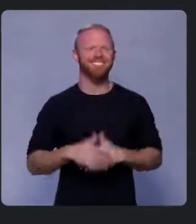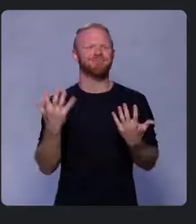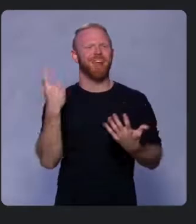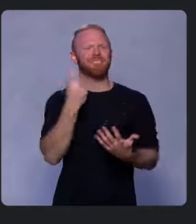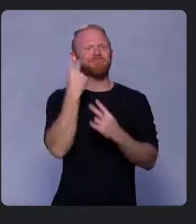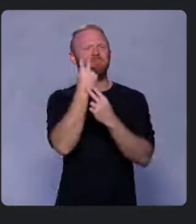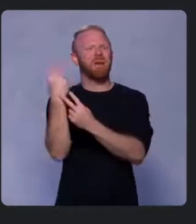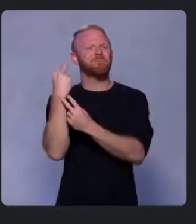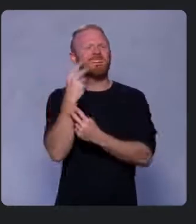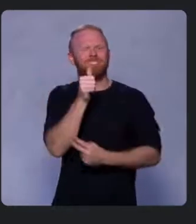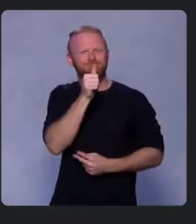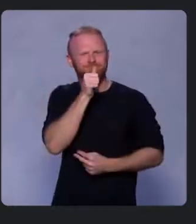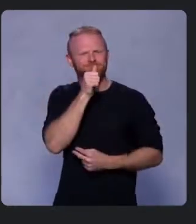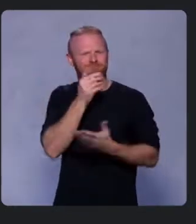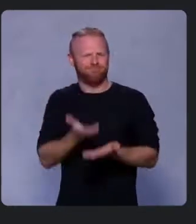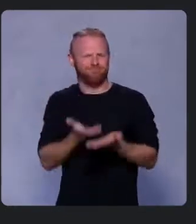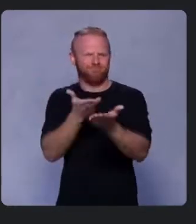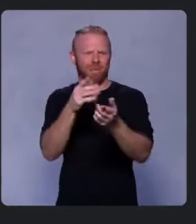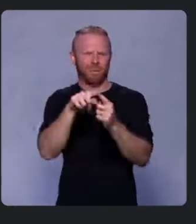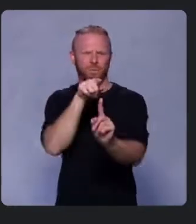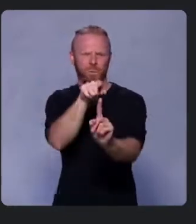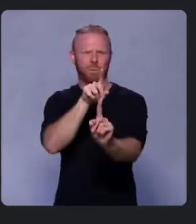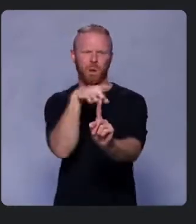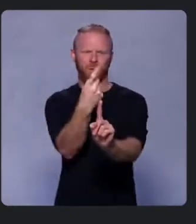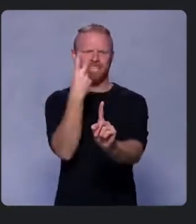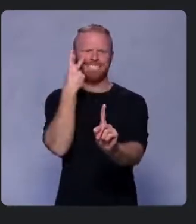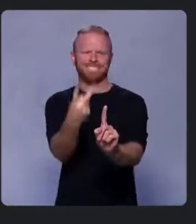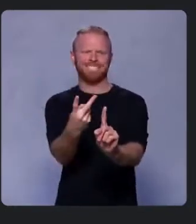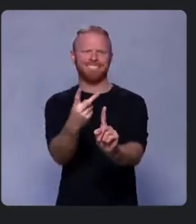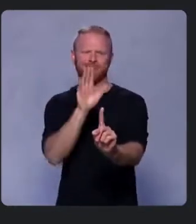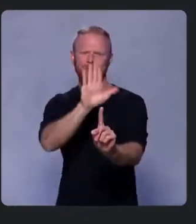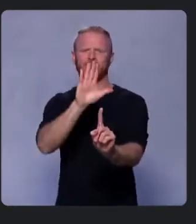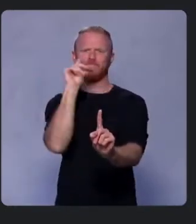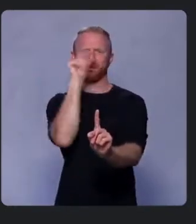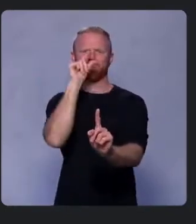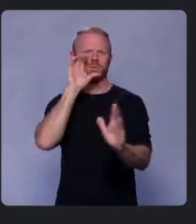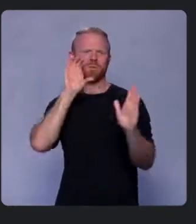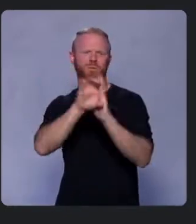privately presented to you and are only visible to your Google Photos account.